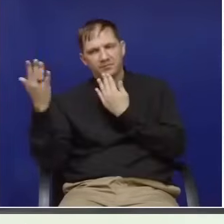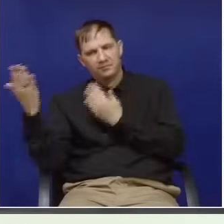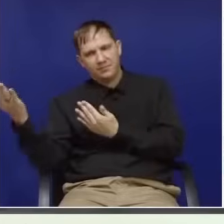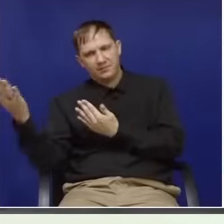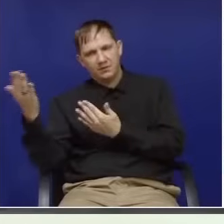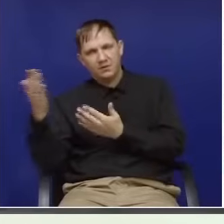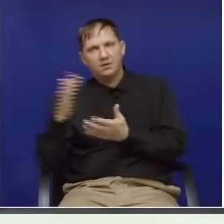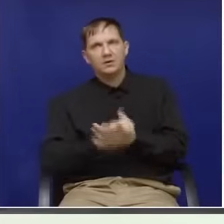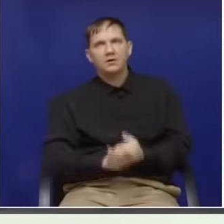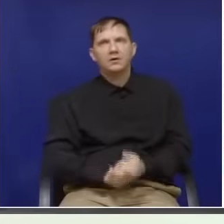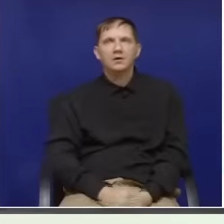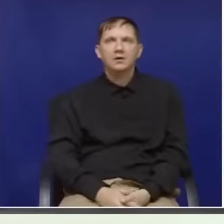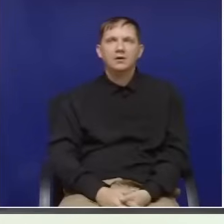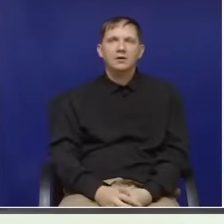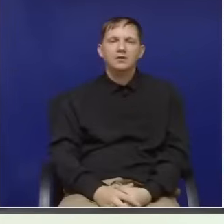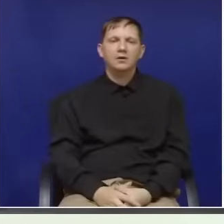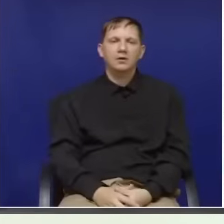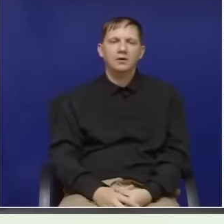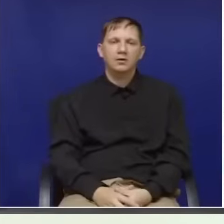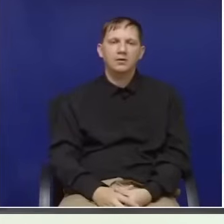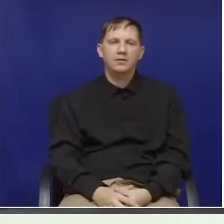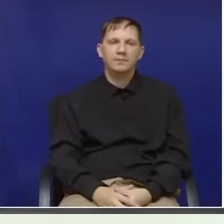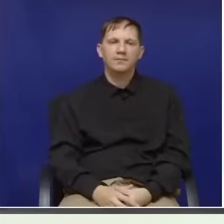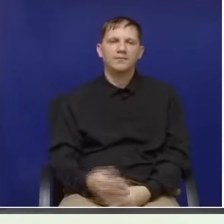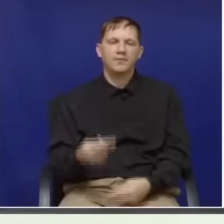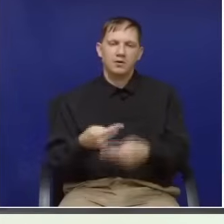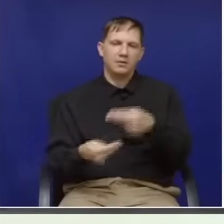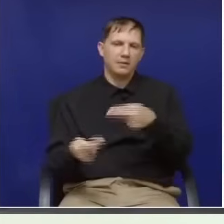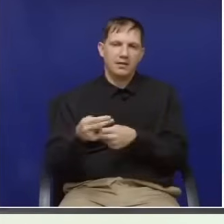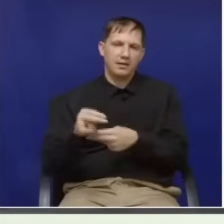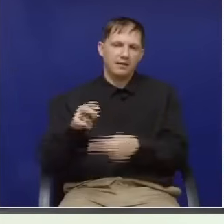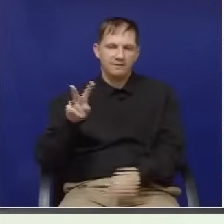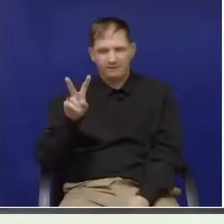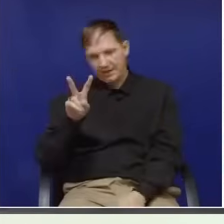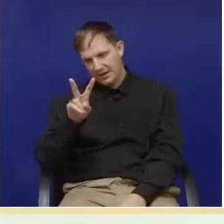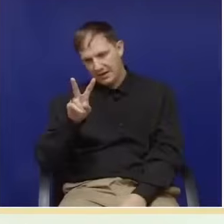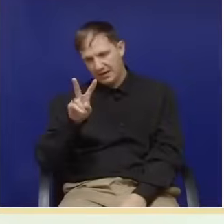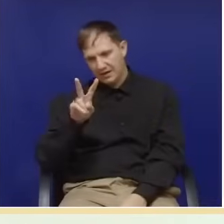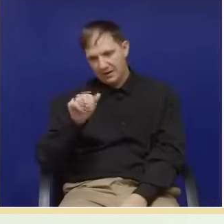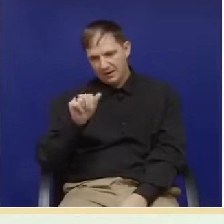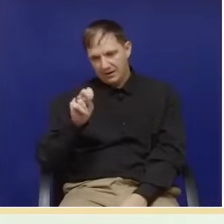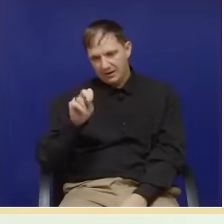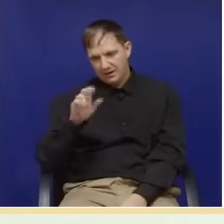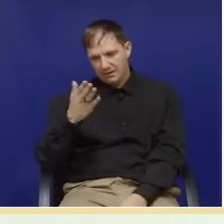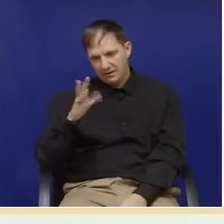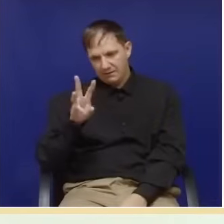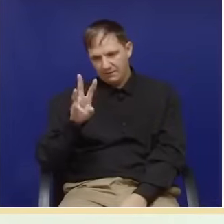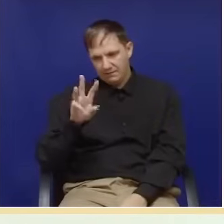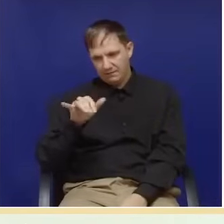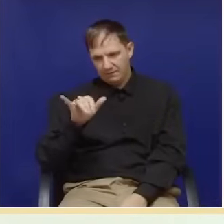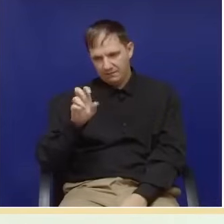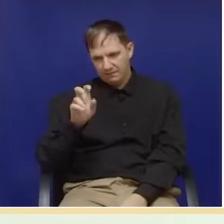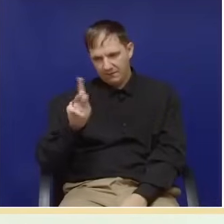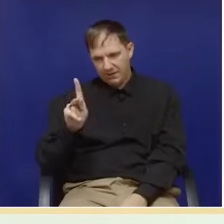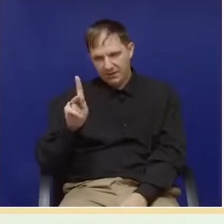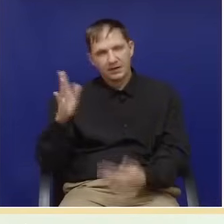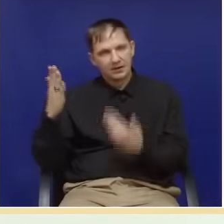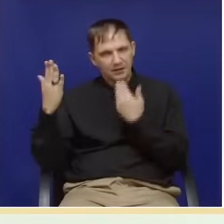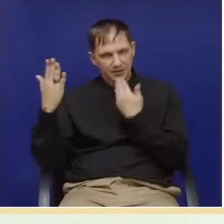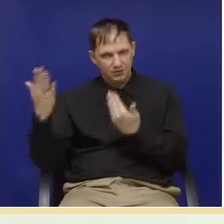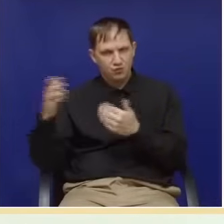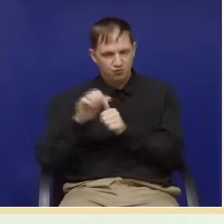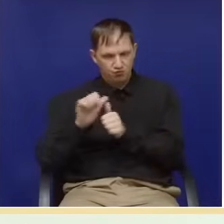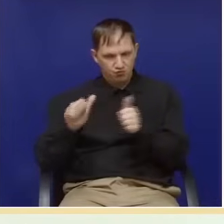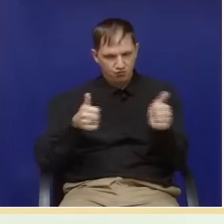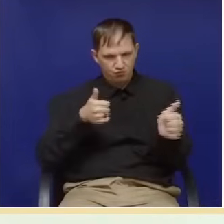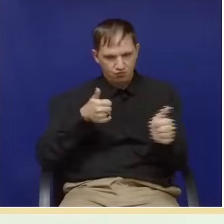Chairperson. Thank you. Honorable Van Wyk, you may ask the next follow-up. House Chair, thank you very much. I just